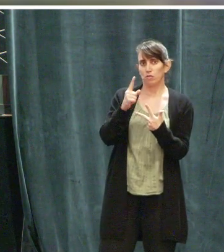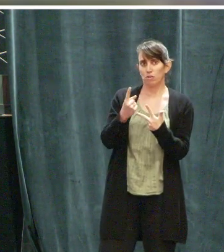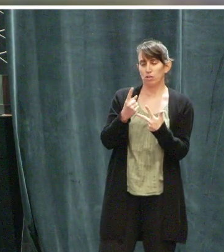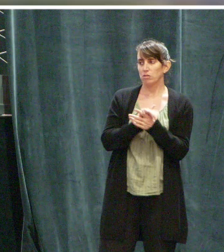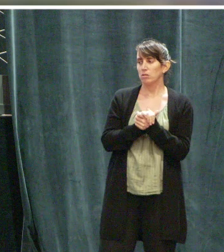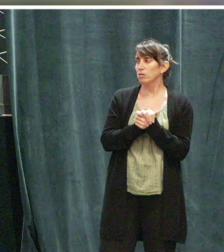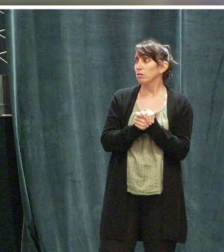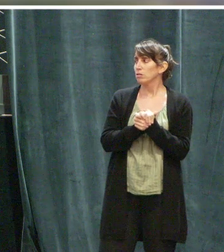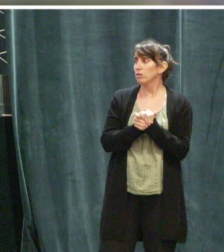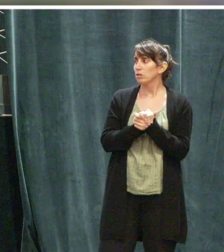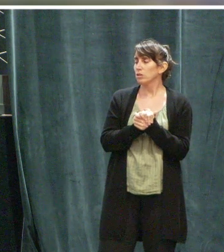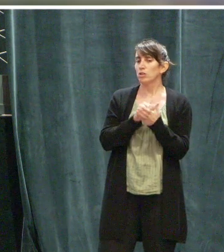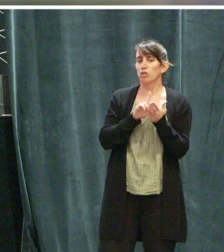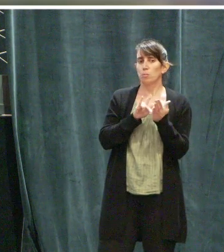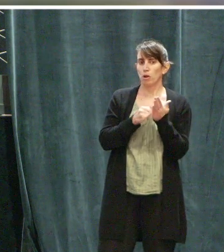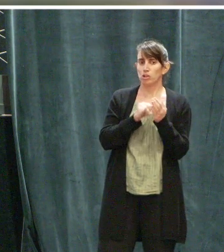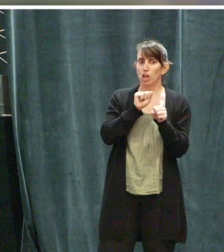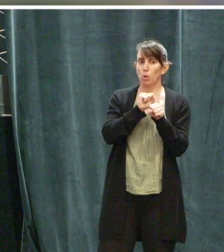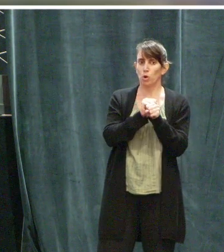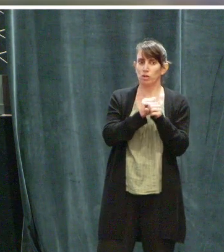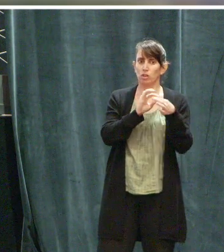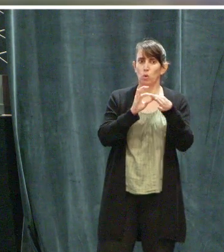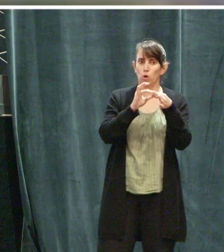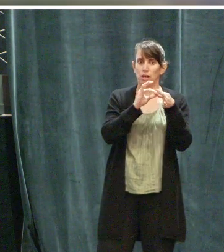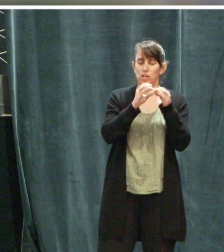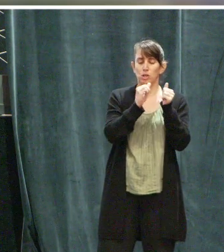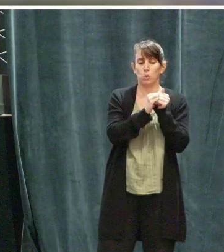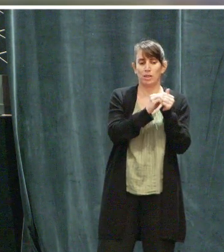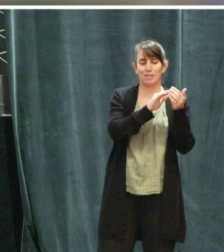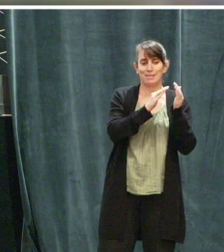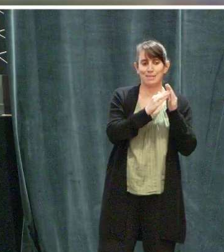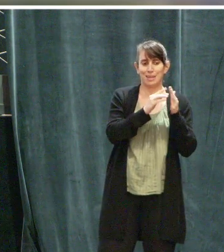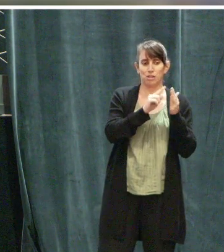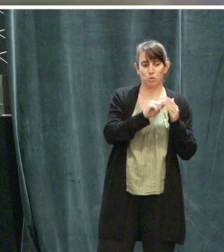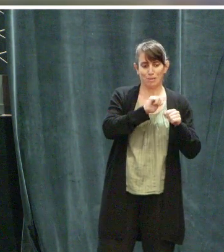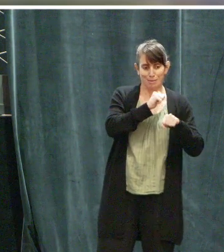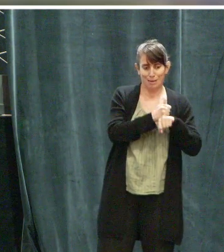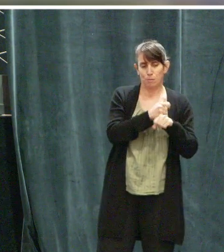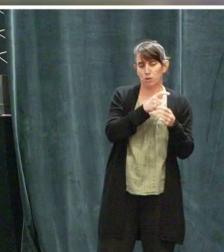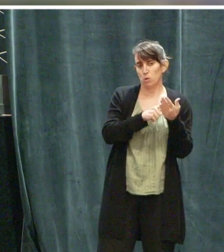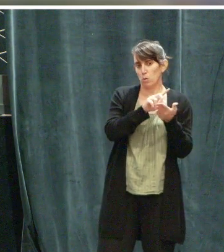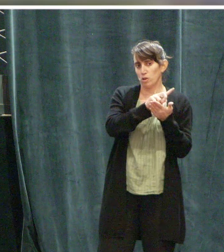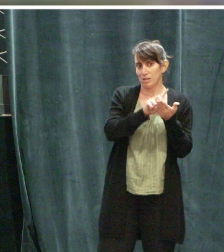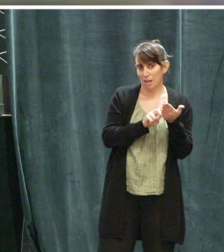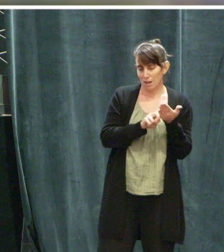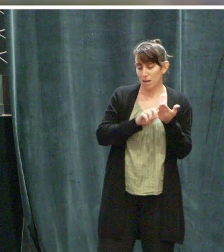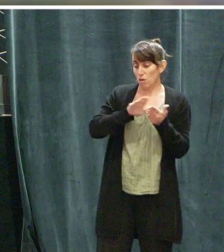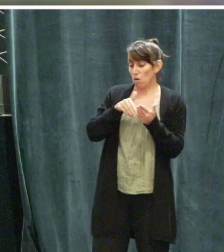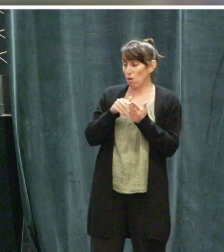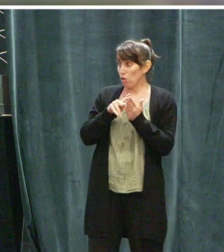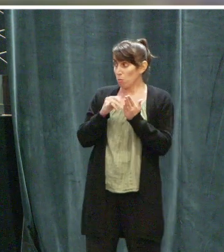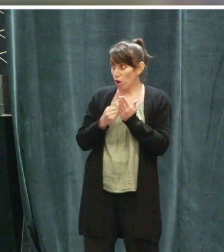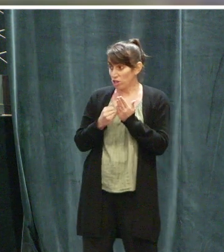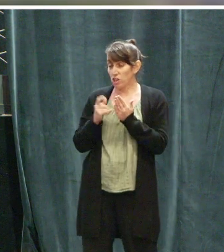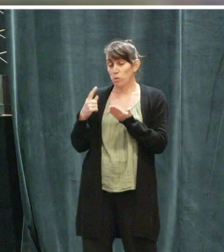The project is working in coordination with the city to establish what we're designing for. And all the projects that Jordan talked about, whether